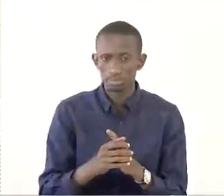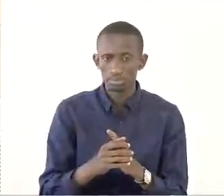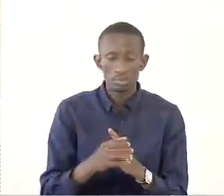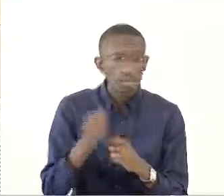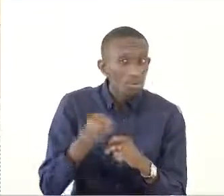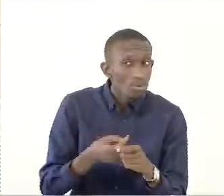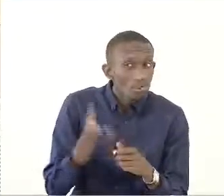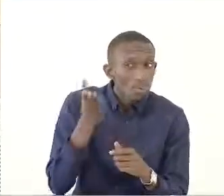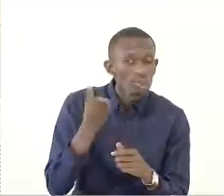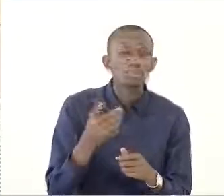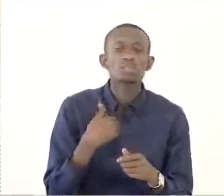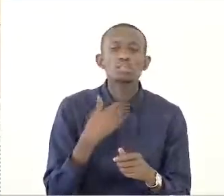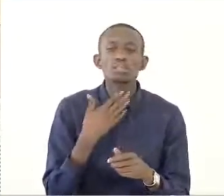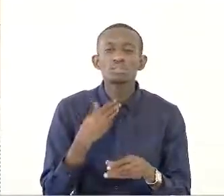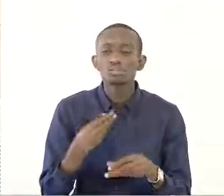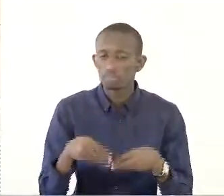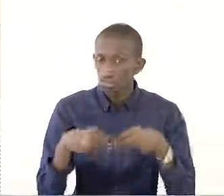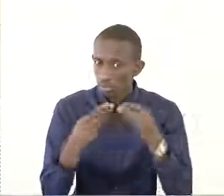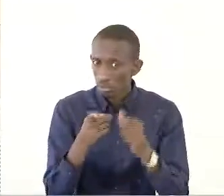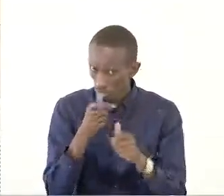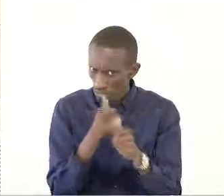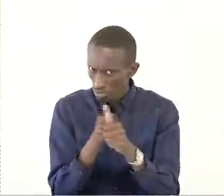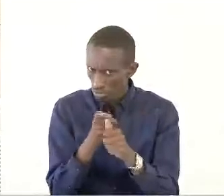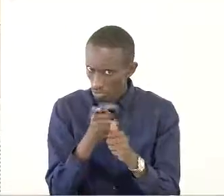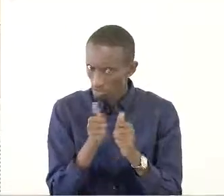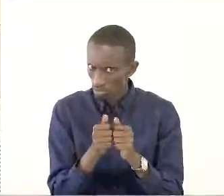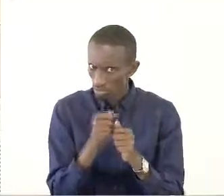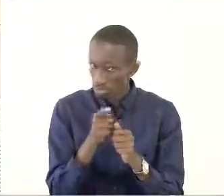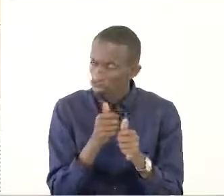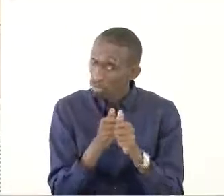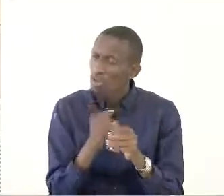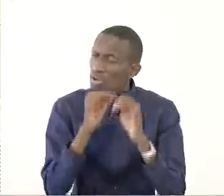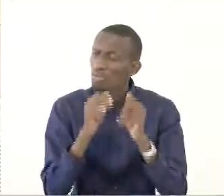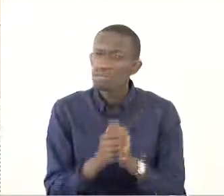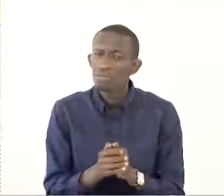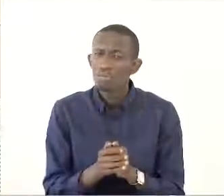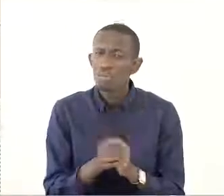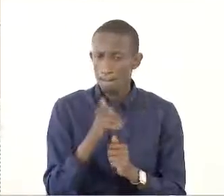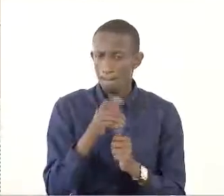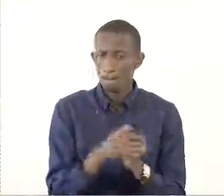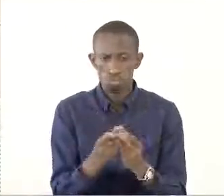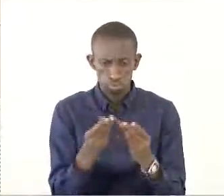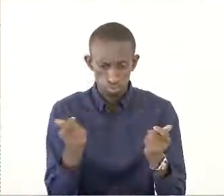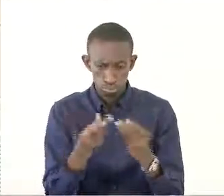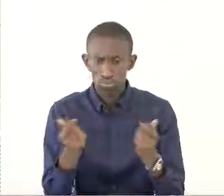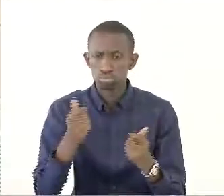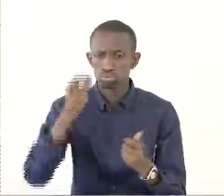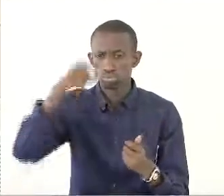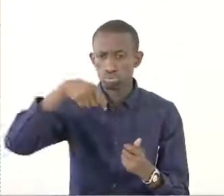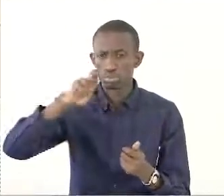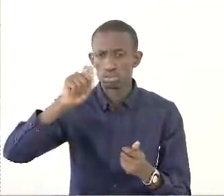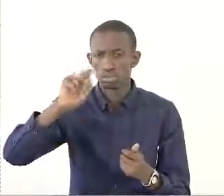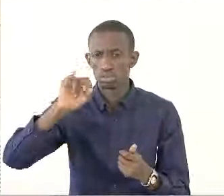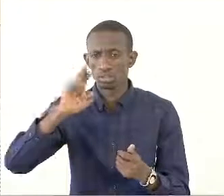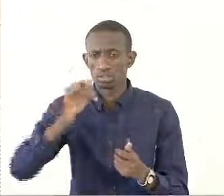want to give you some points you need to follow if you are solving your quadratic equation using graphical method. As